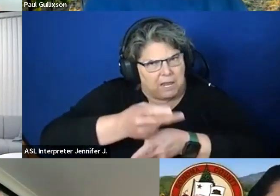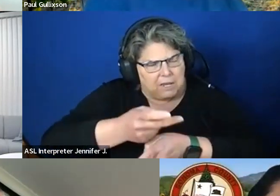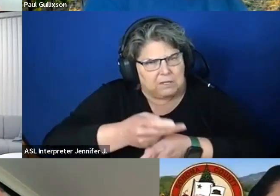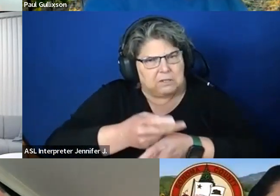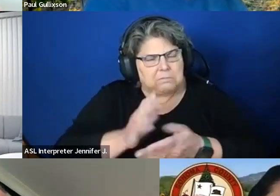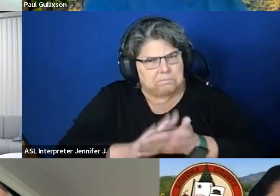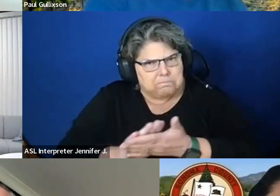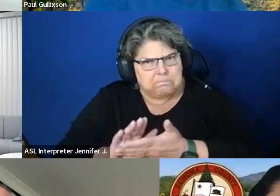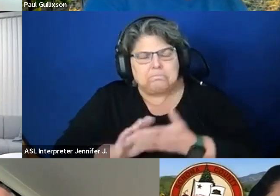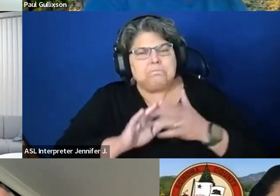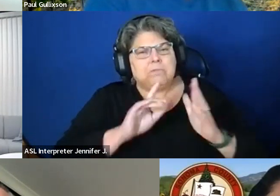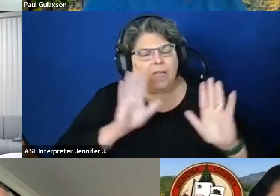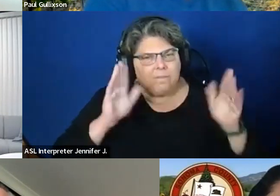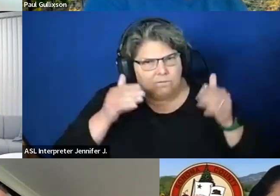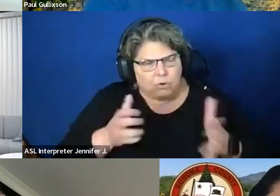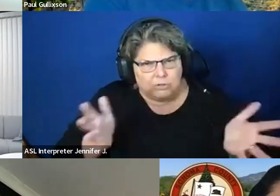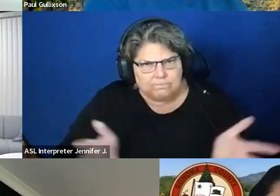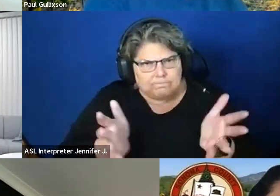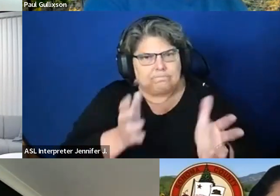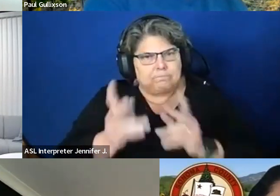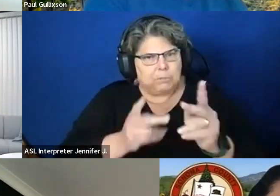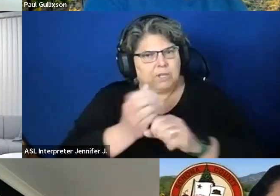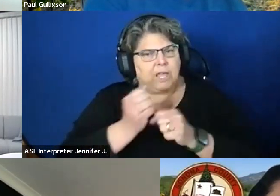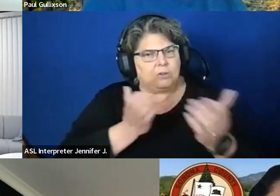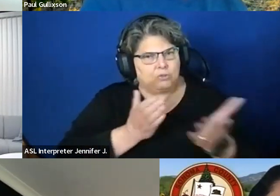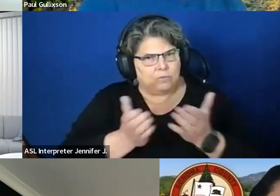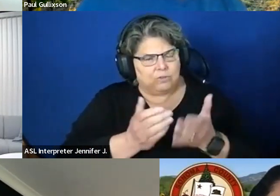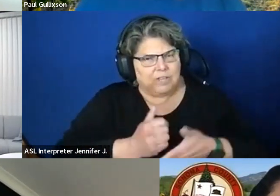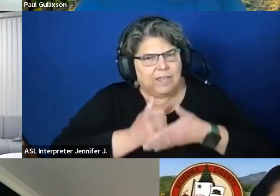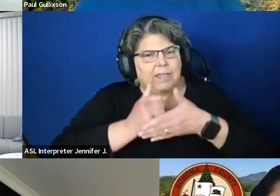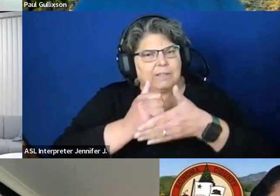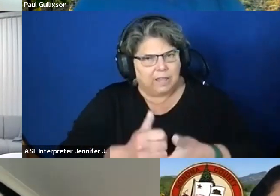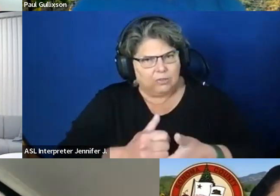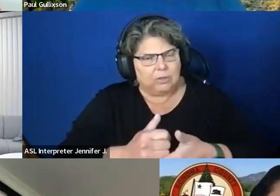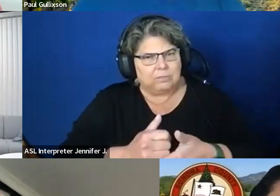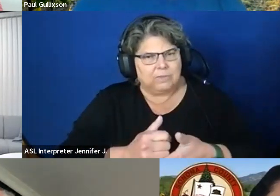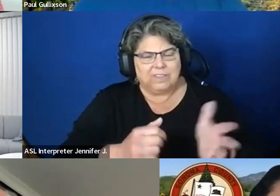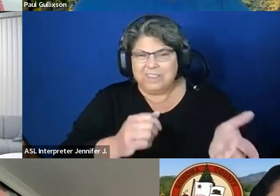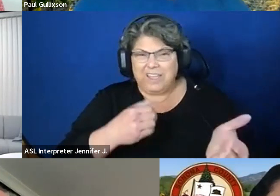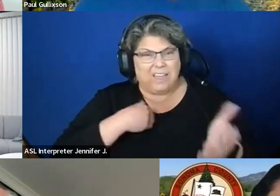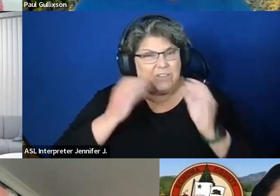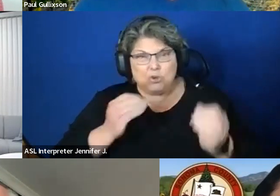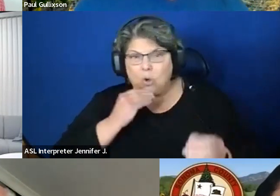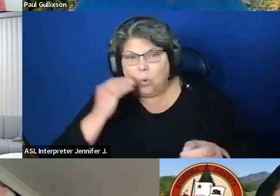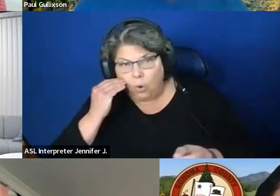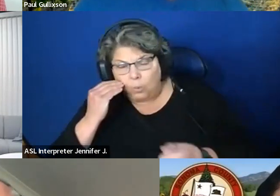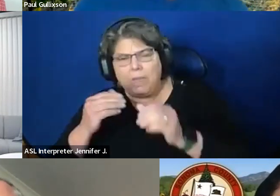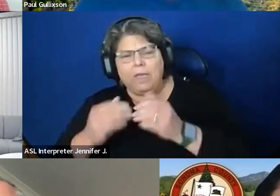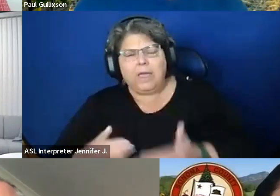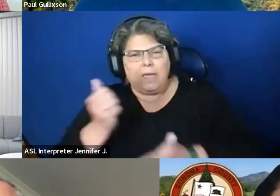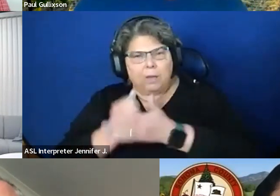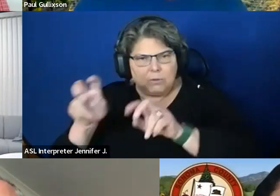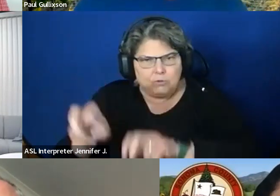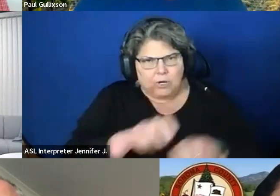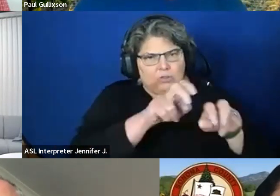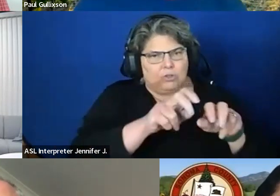and that are focused on getting people services to help them out of homelessness and into permanent housing. Once that